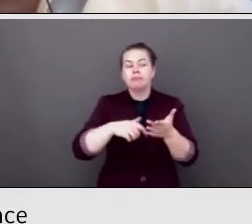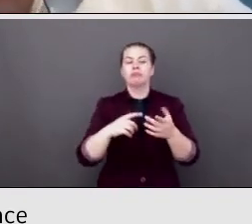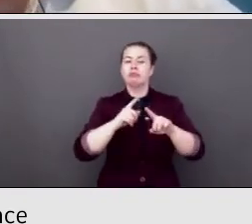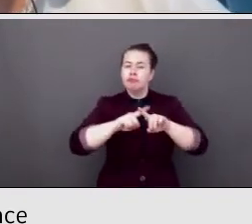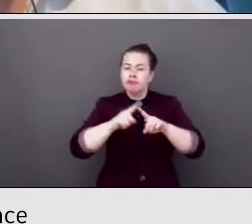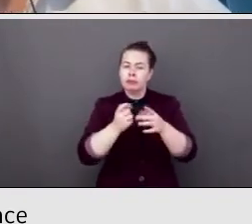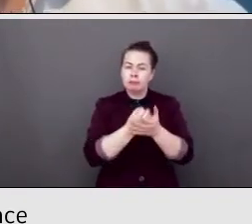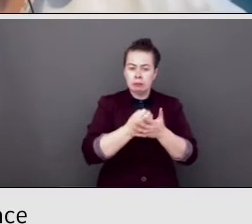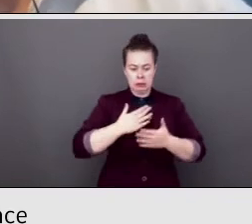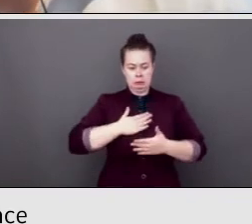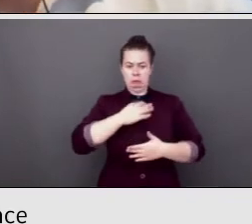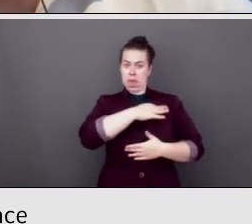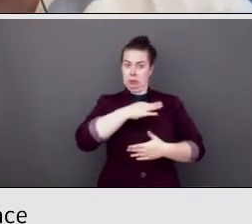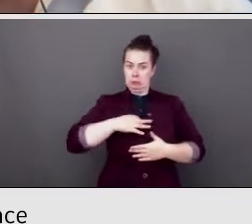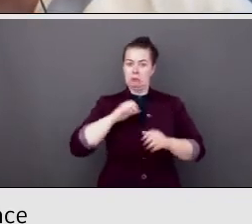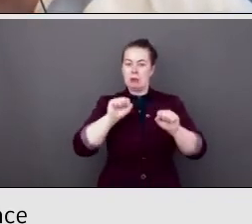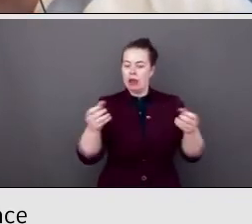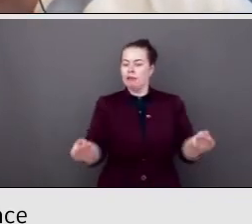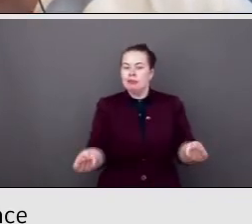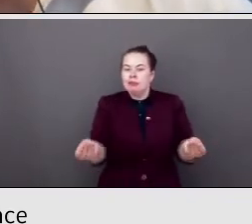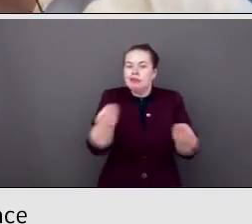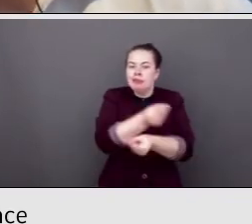In that sense, there is a